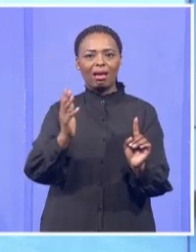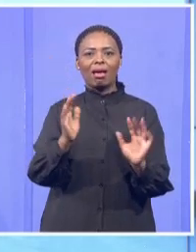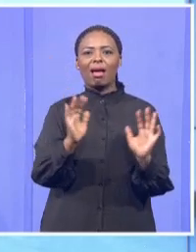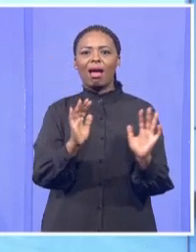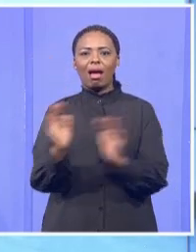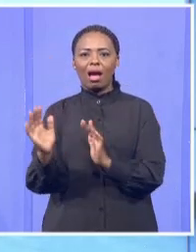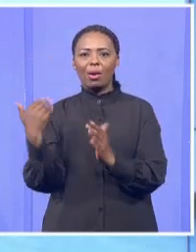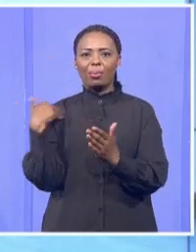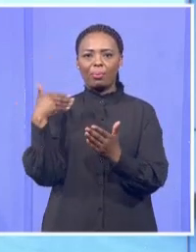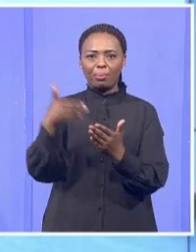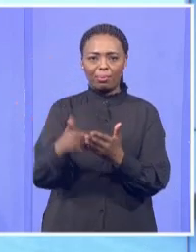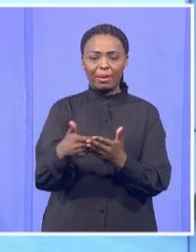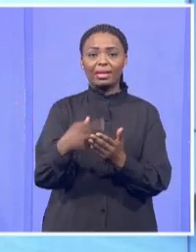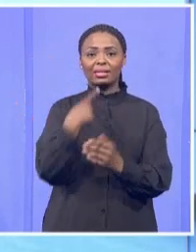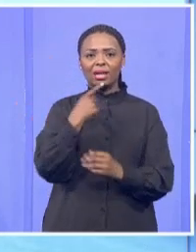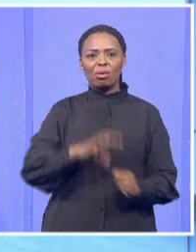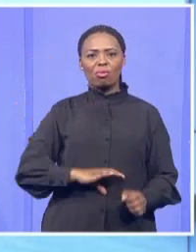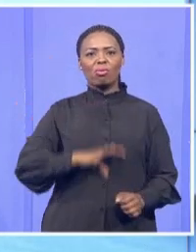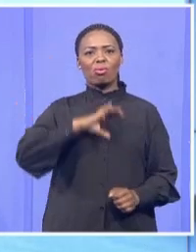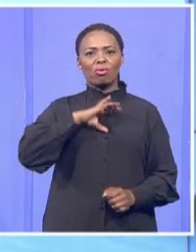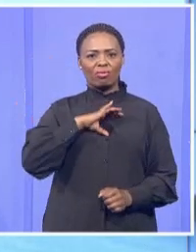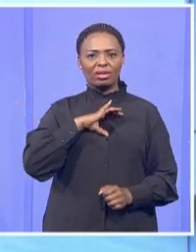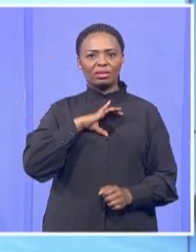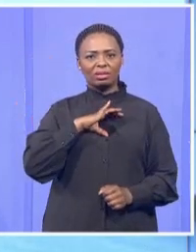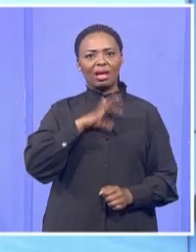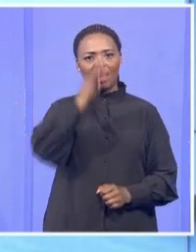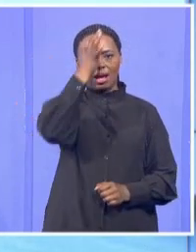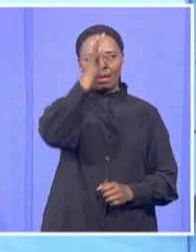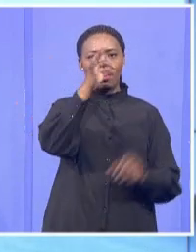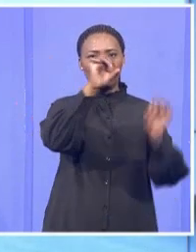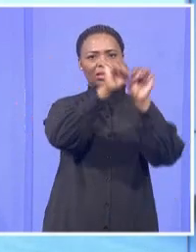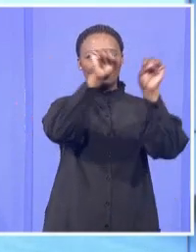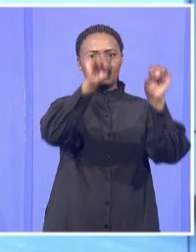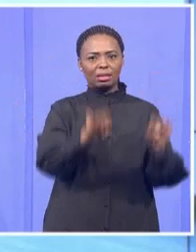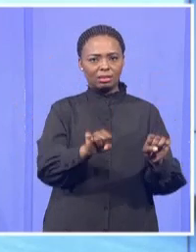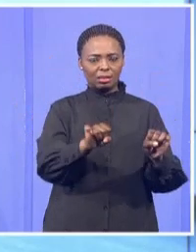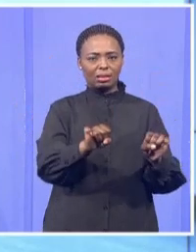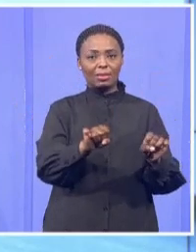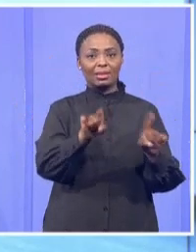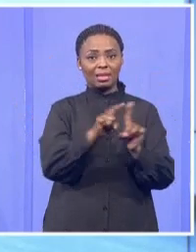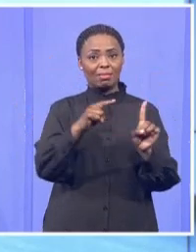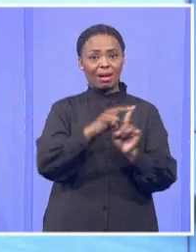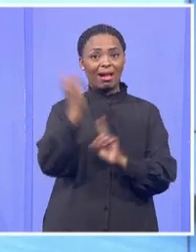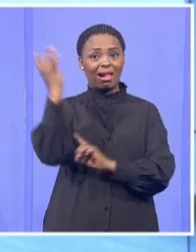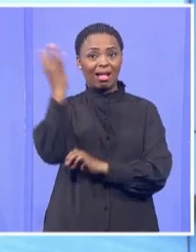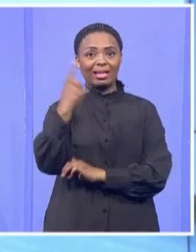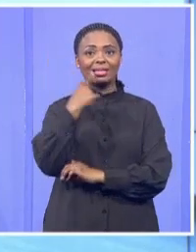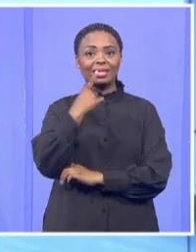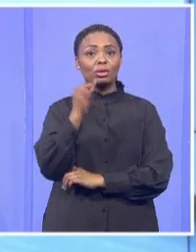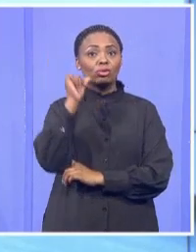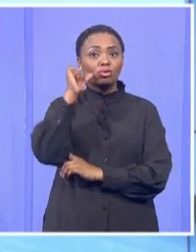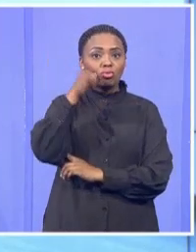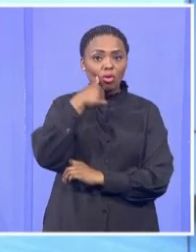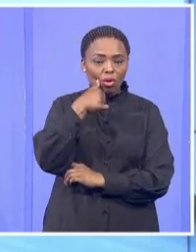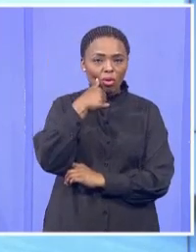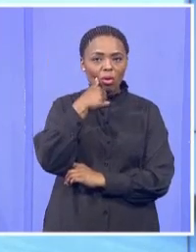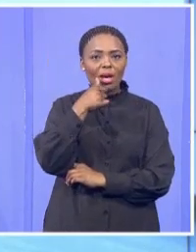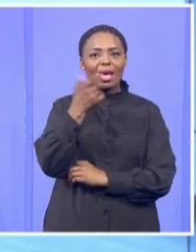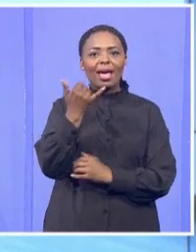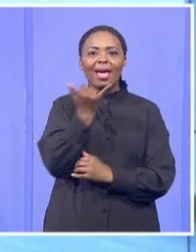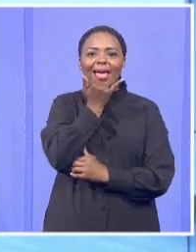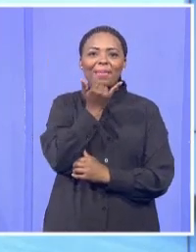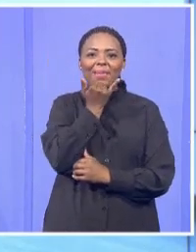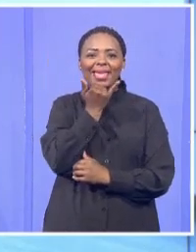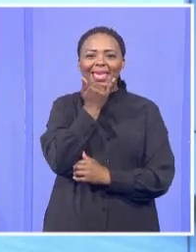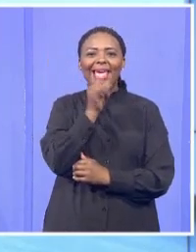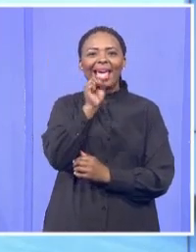there's confidence in the public education system. And of course, he went on to say that tomorrow they will be sending what he called happy